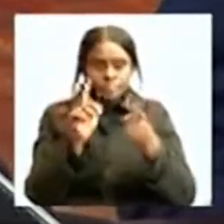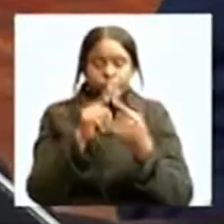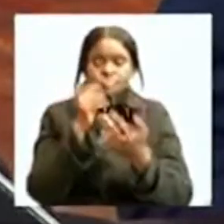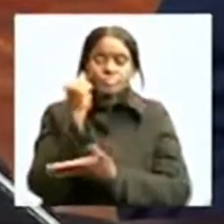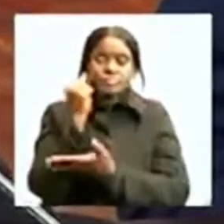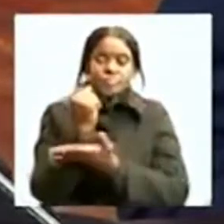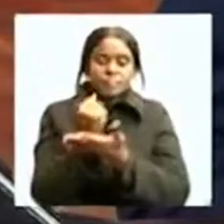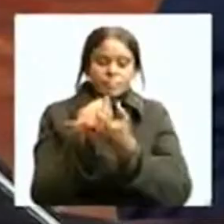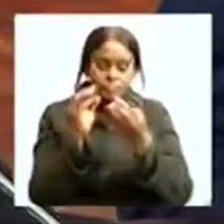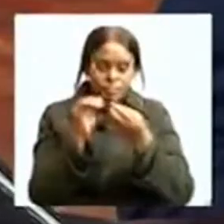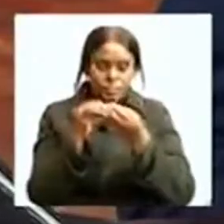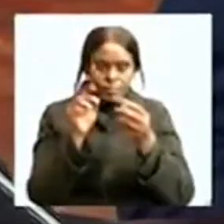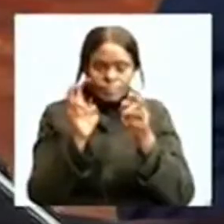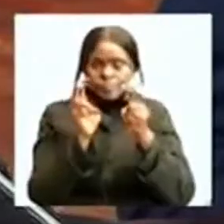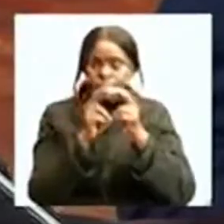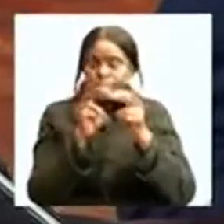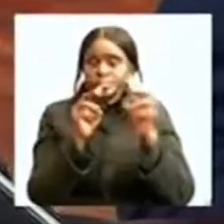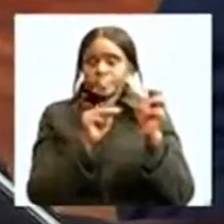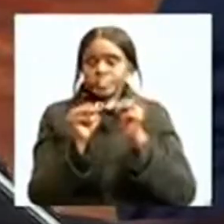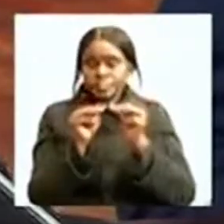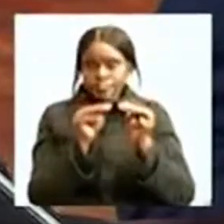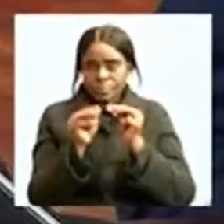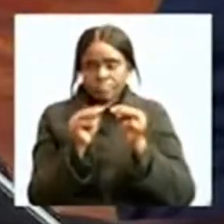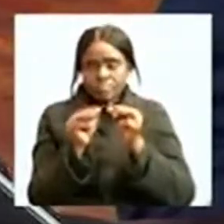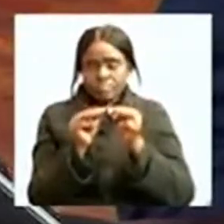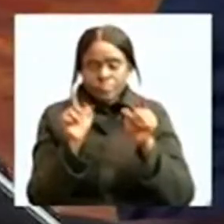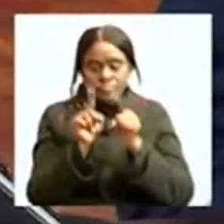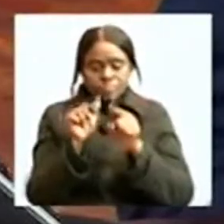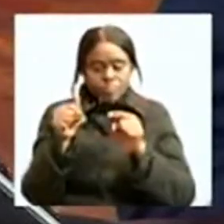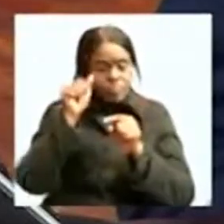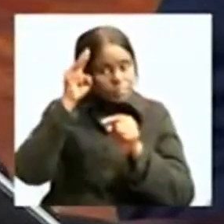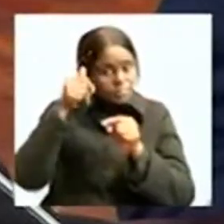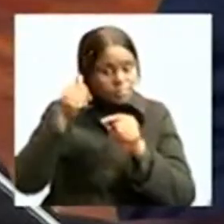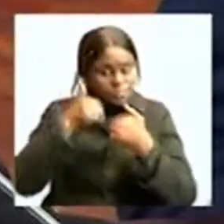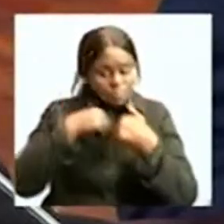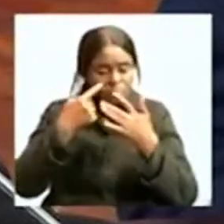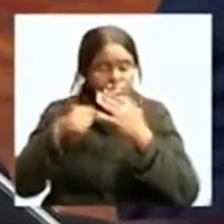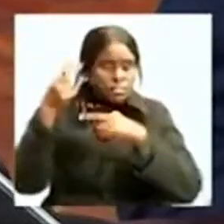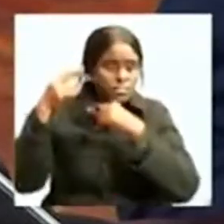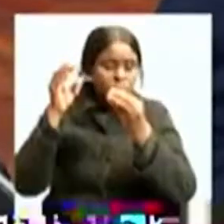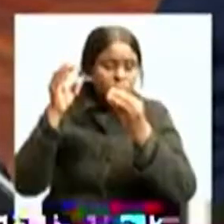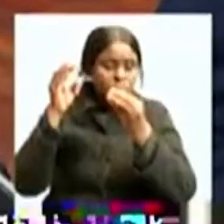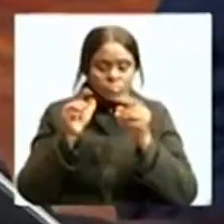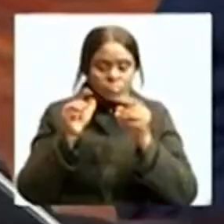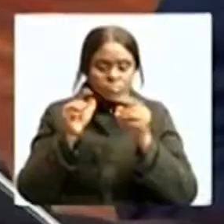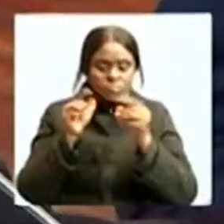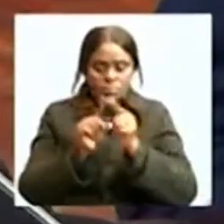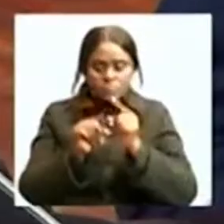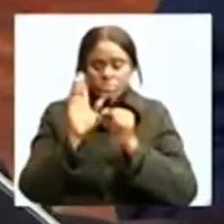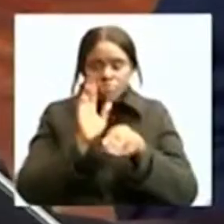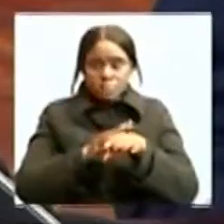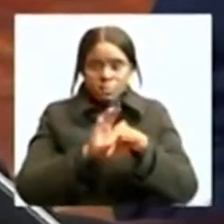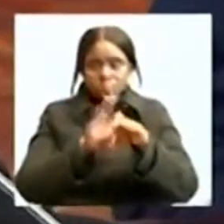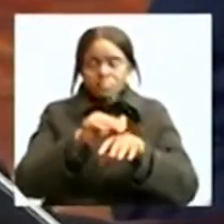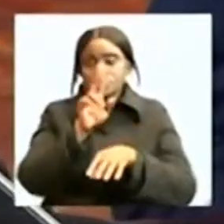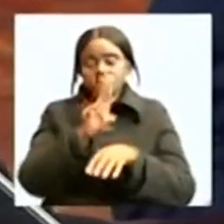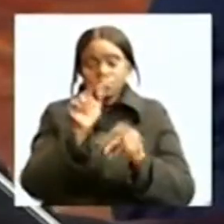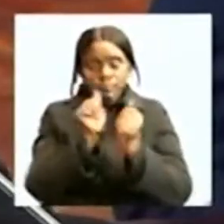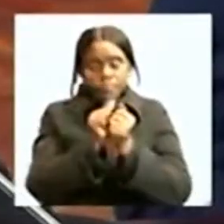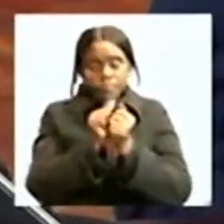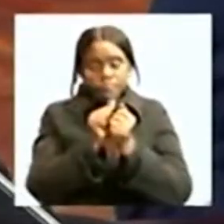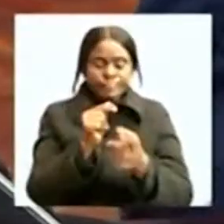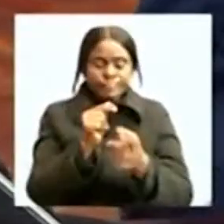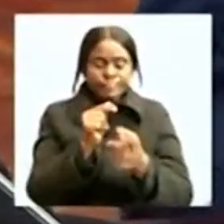improve contract management. The Ministry conducts quarterly reviews to track CDF utilization and